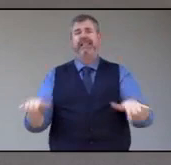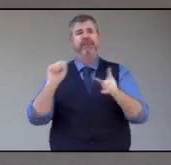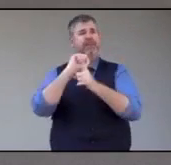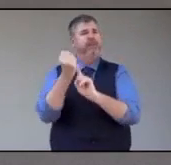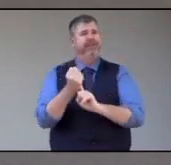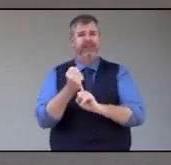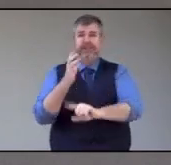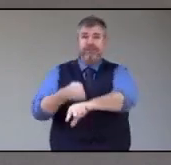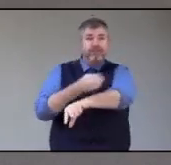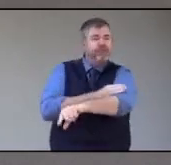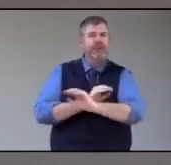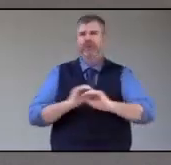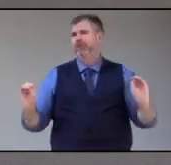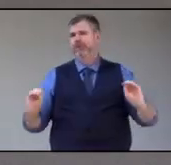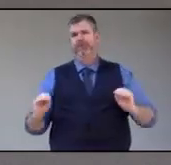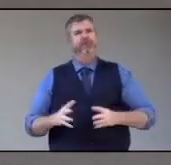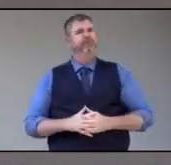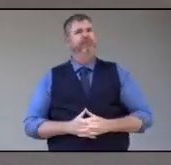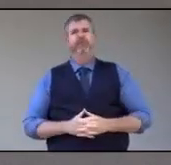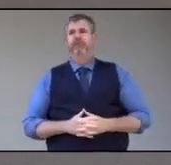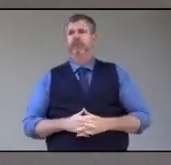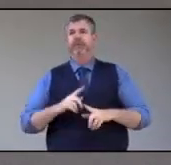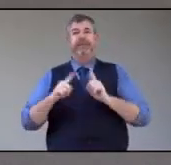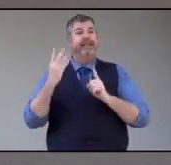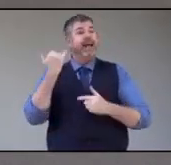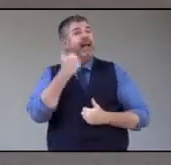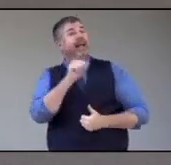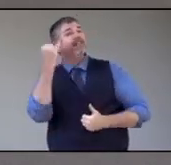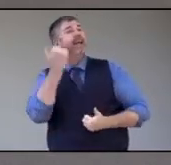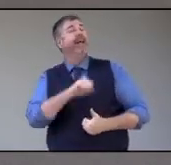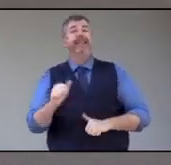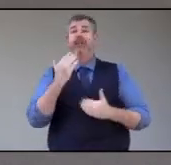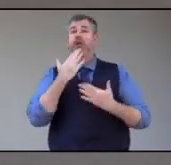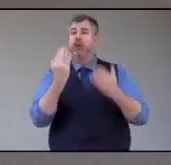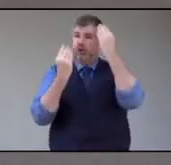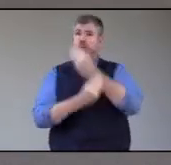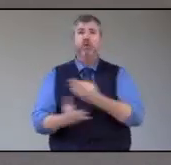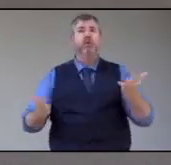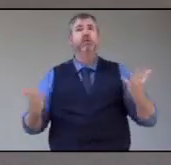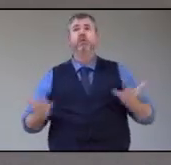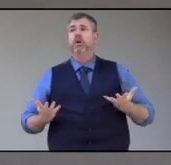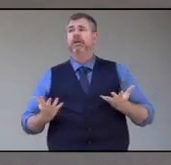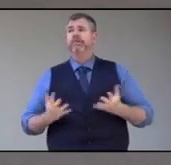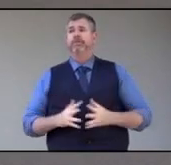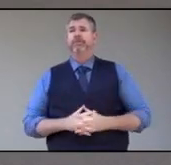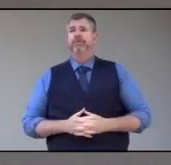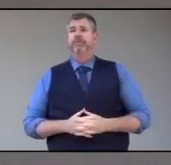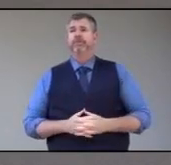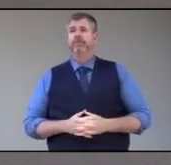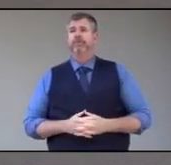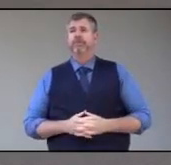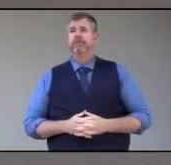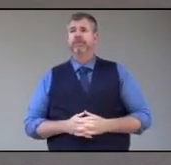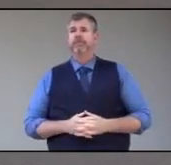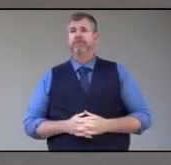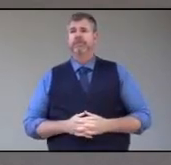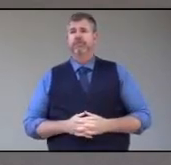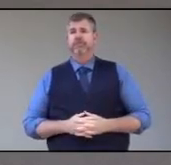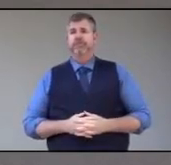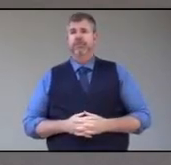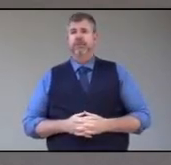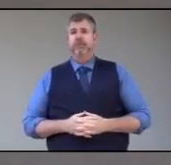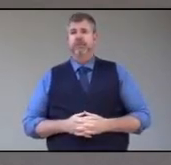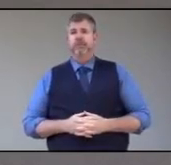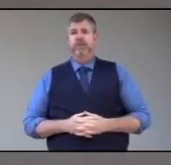But the good news, if there's any to be had, is that the pressure, the additional pressure that was put on after